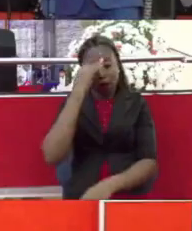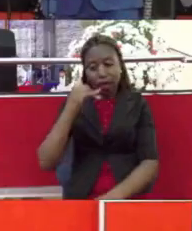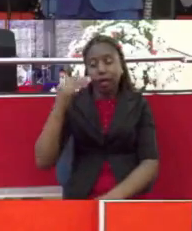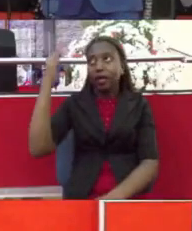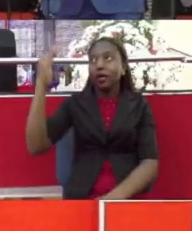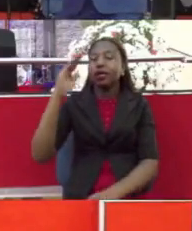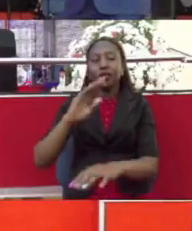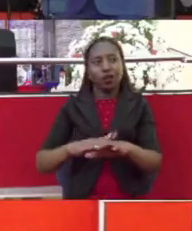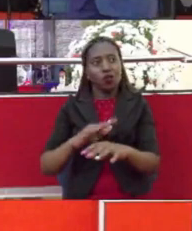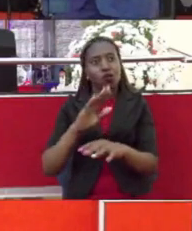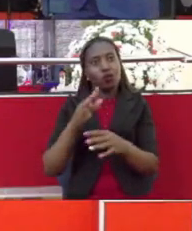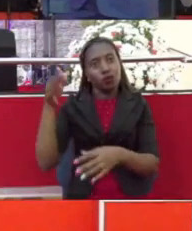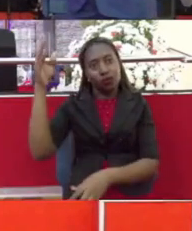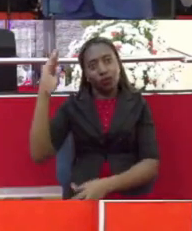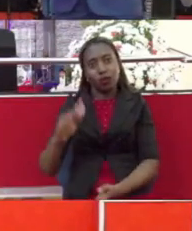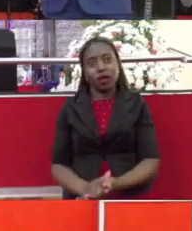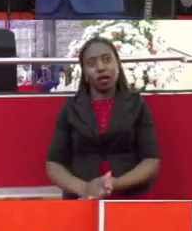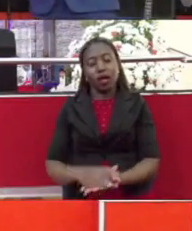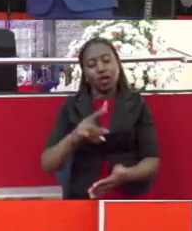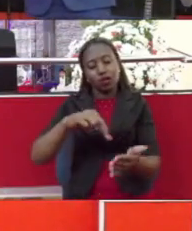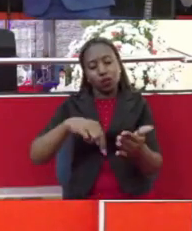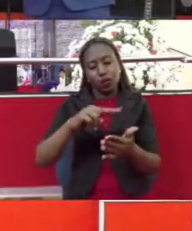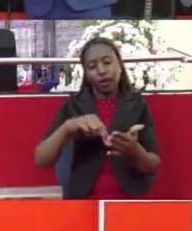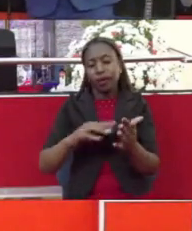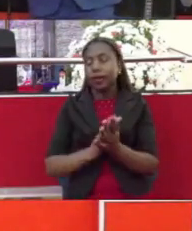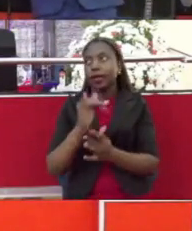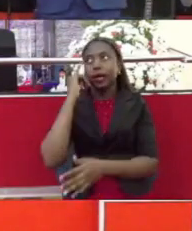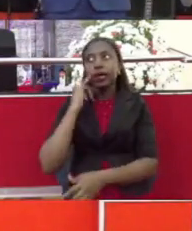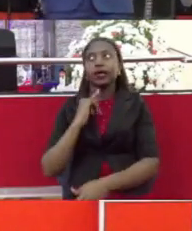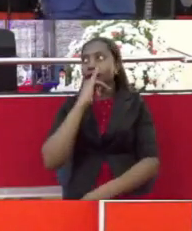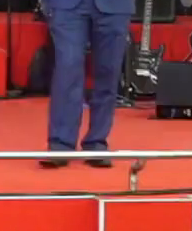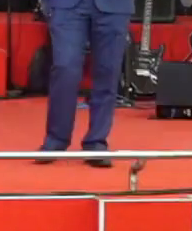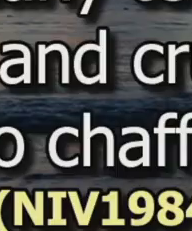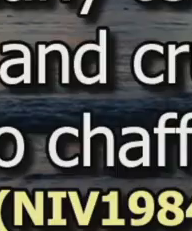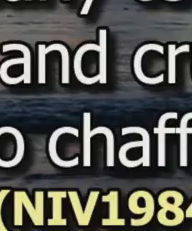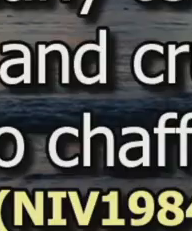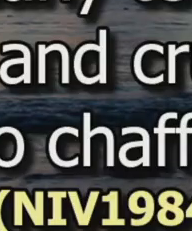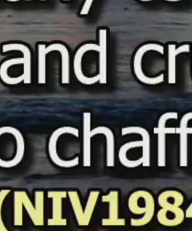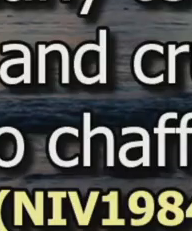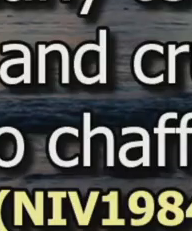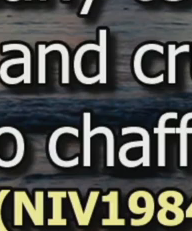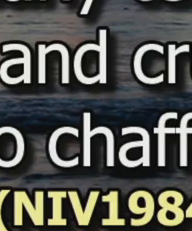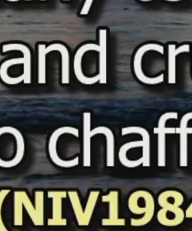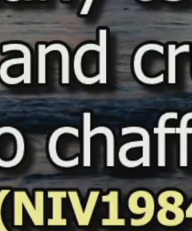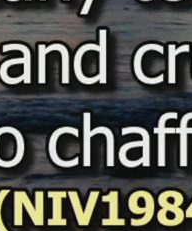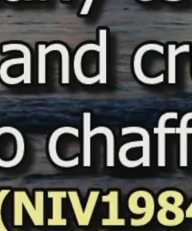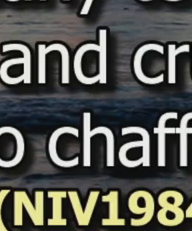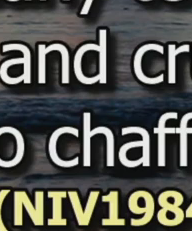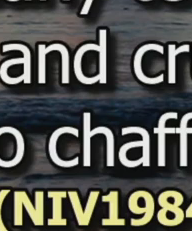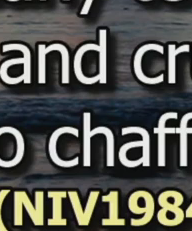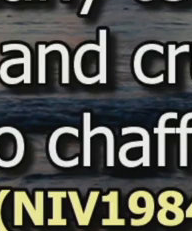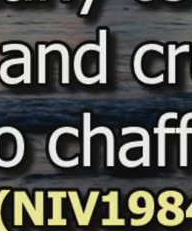Mungu mwema. And I would like to read Isaiah 41 verse 15 to 16. Isaiah 41 tusome 15 hadi